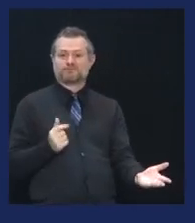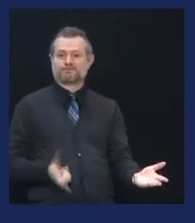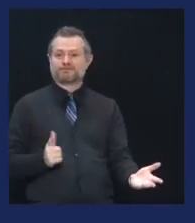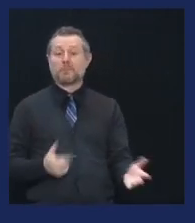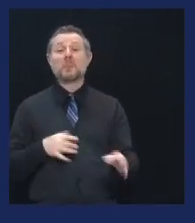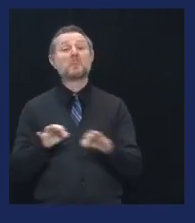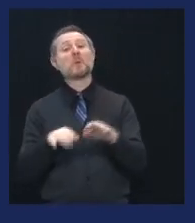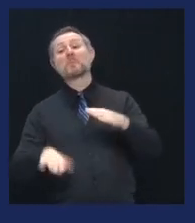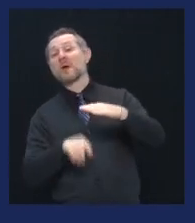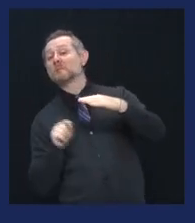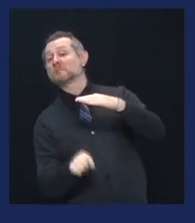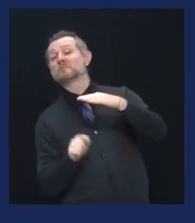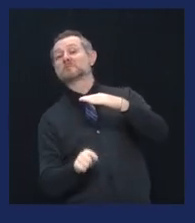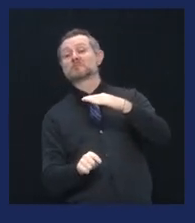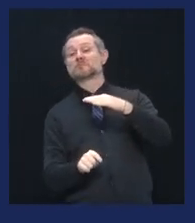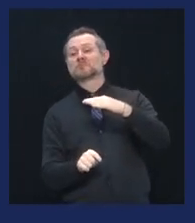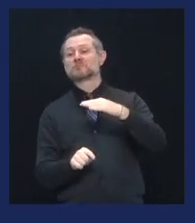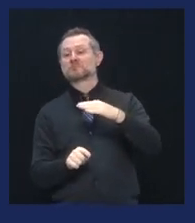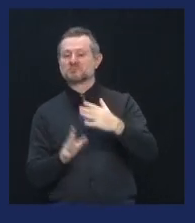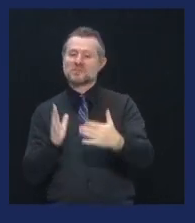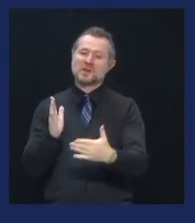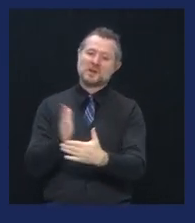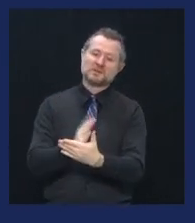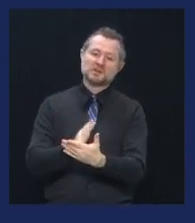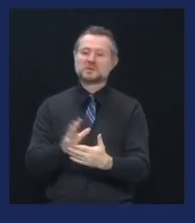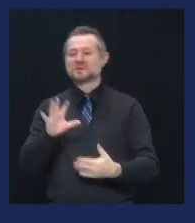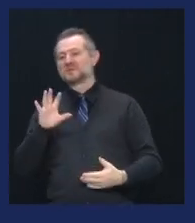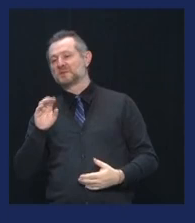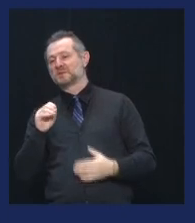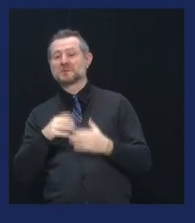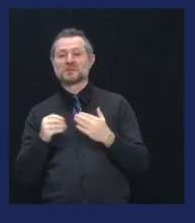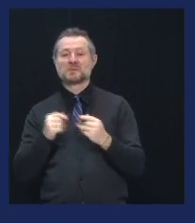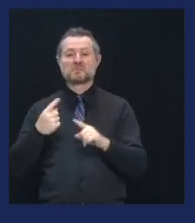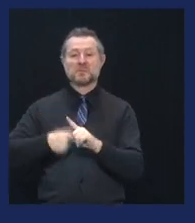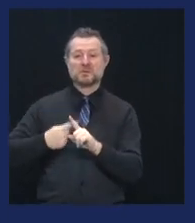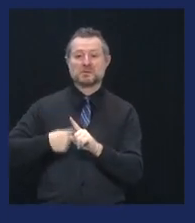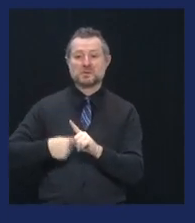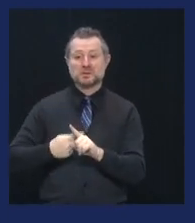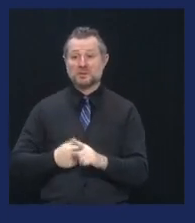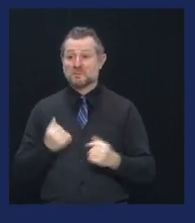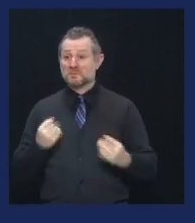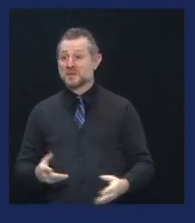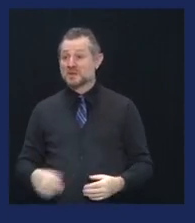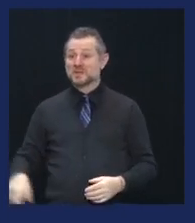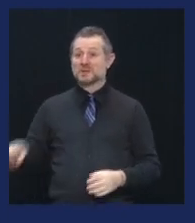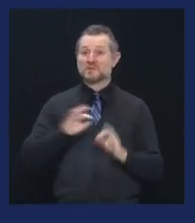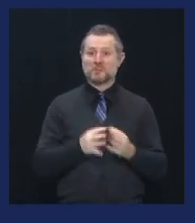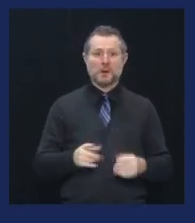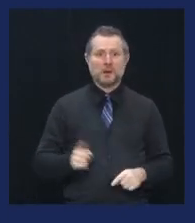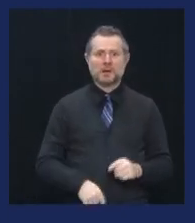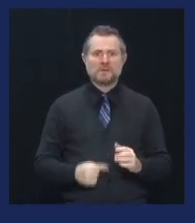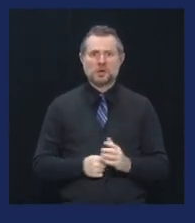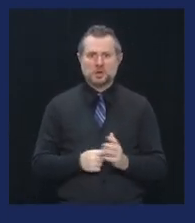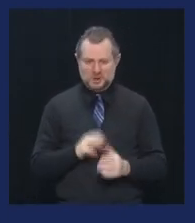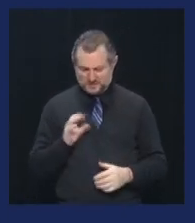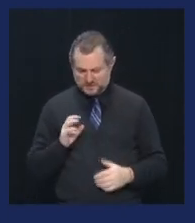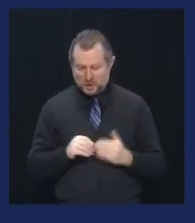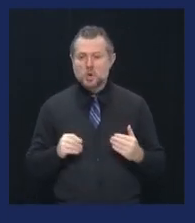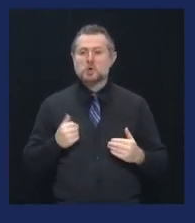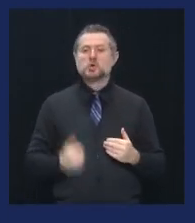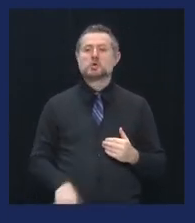than $50 per month. For too many families, this just isn't affordable. While there are